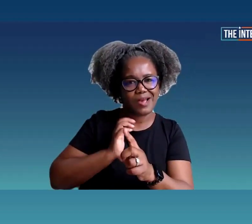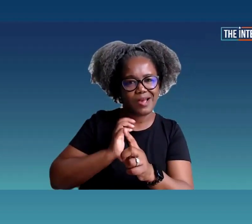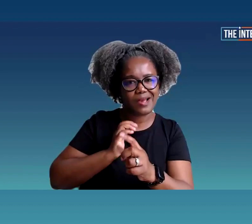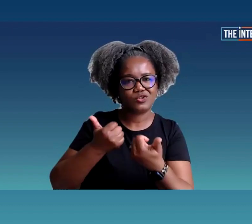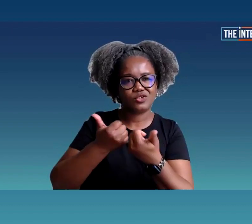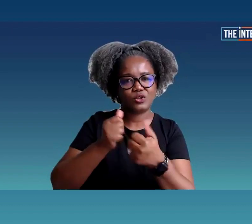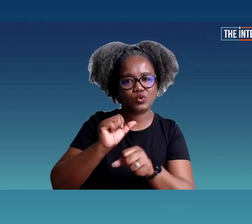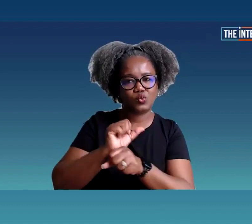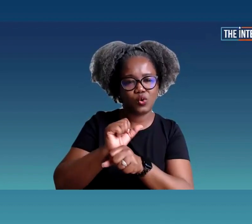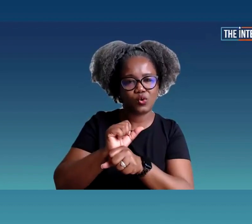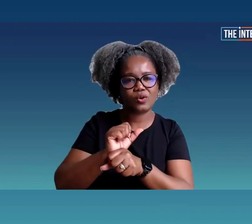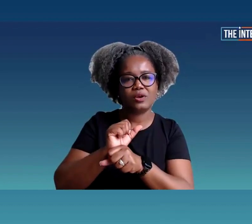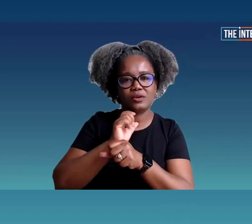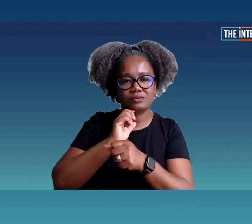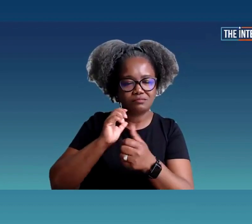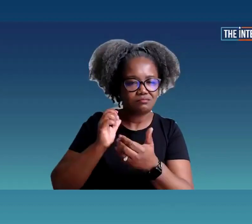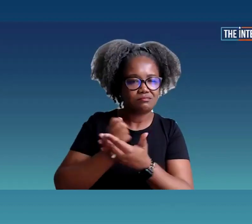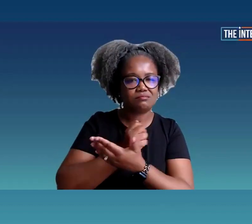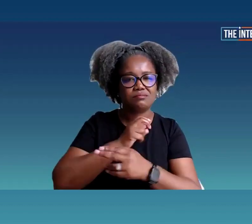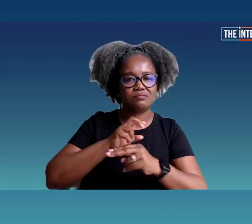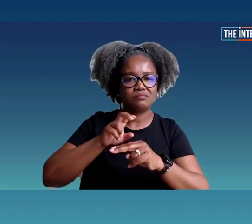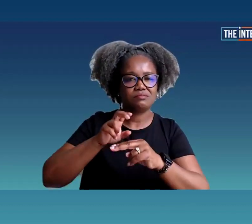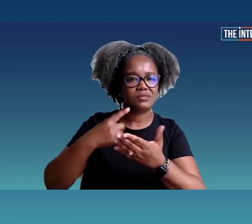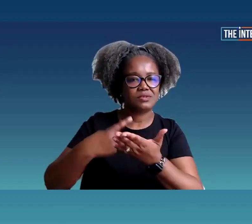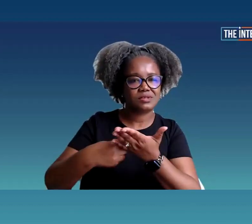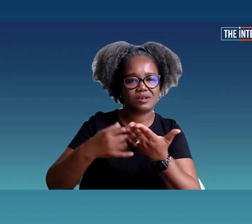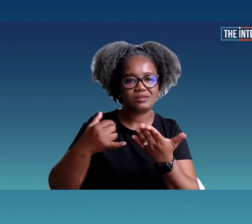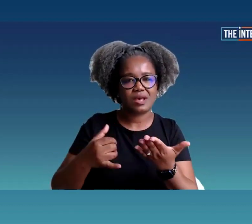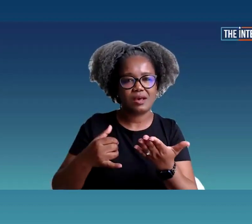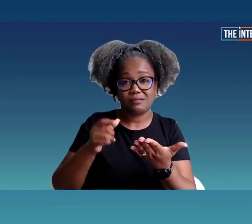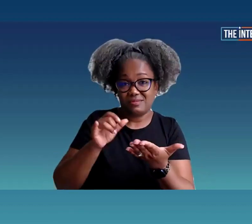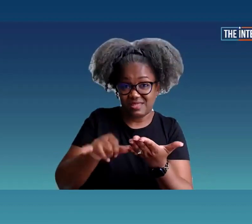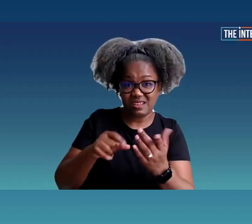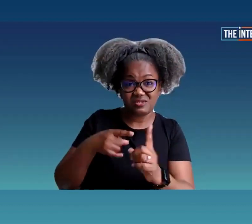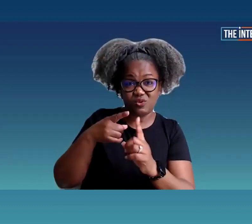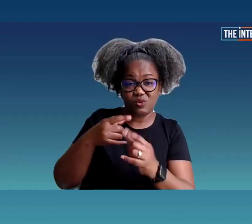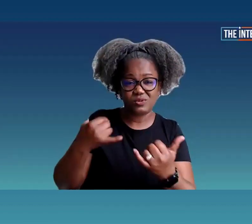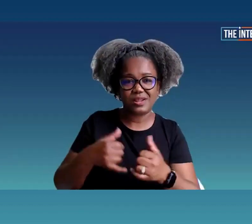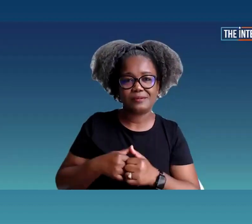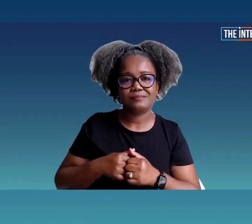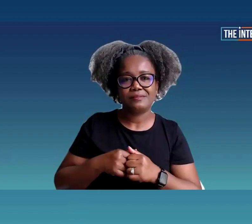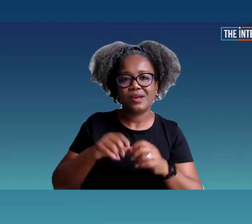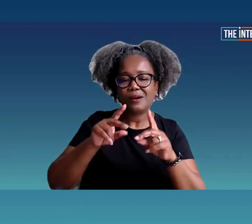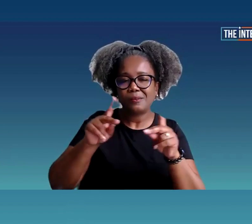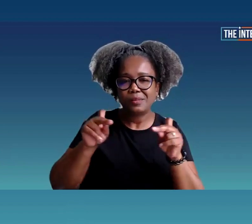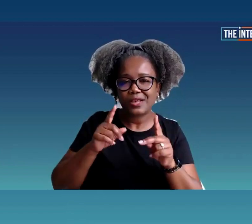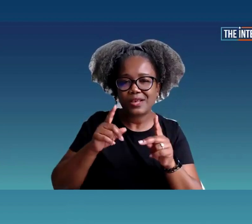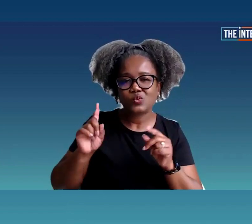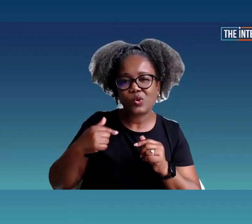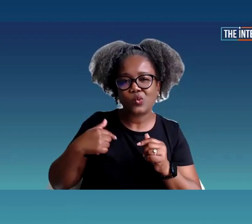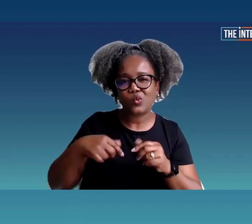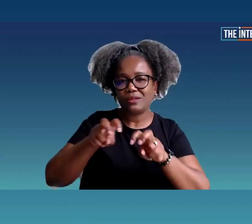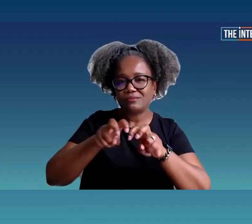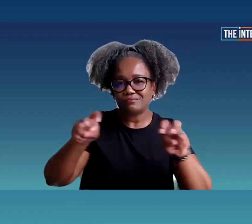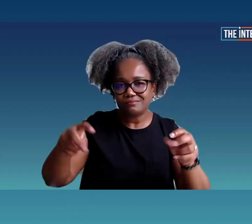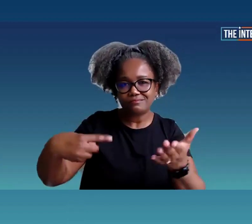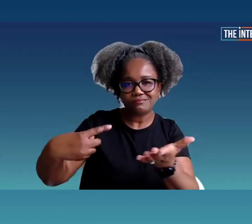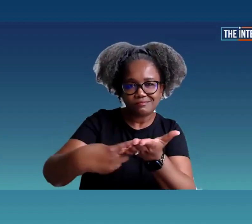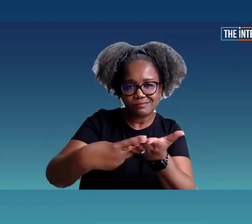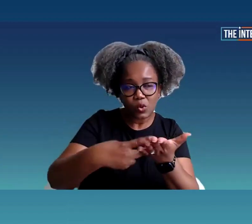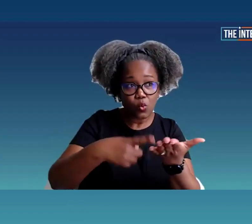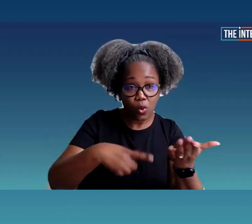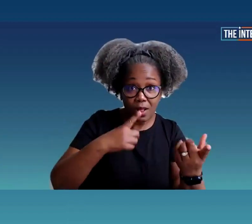that encourages collaboration with others. It's a place where we can candidly discuss what is working and what's not working and